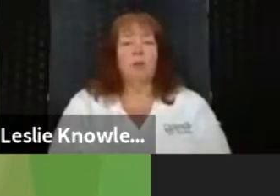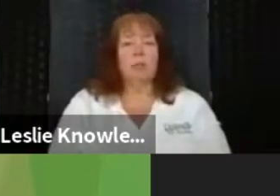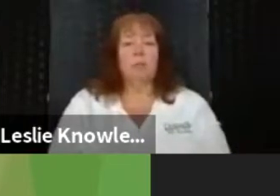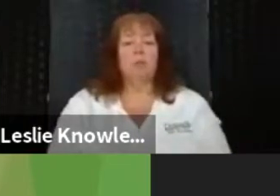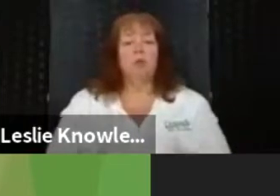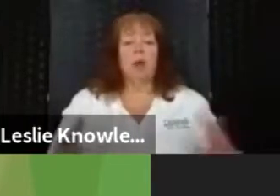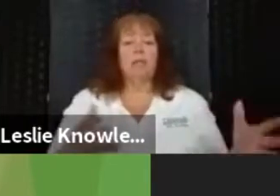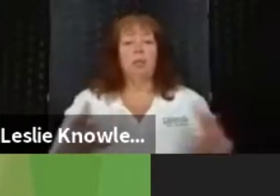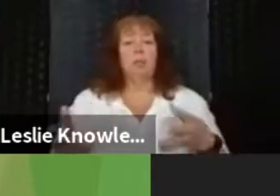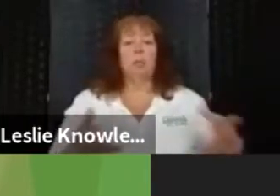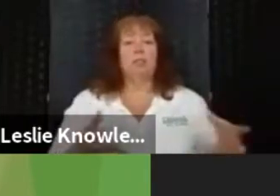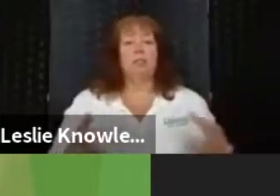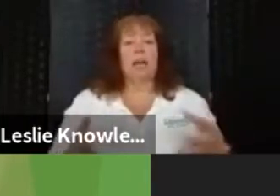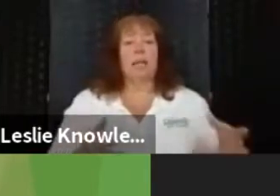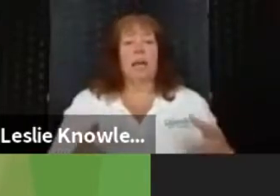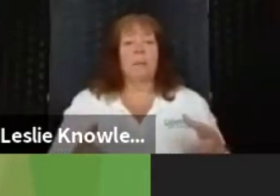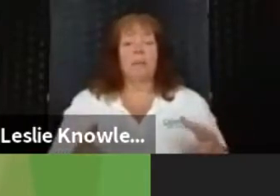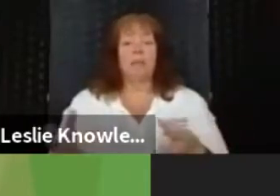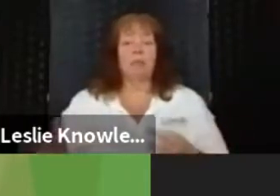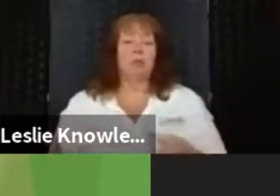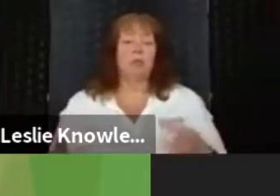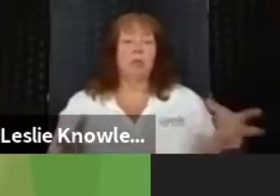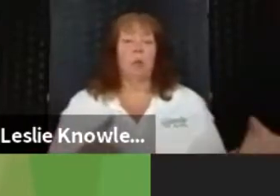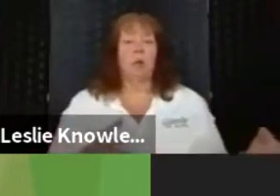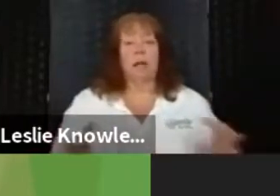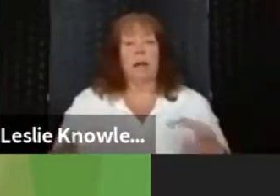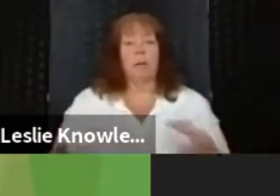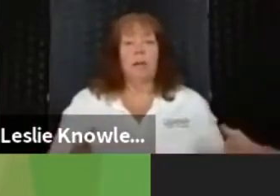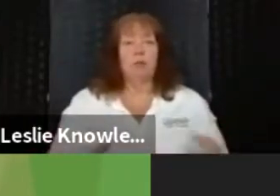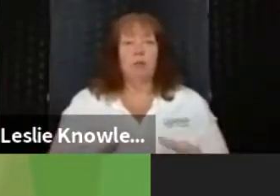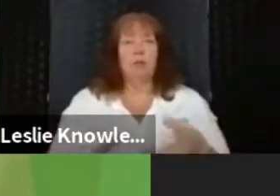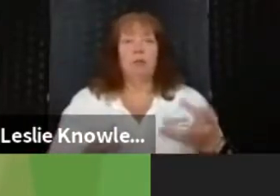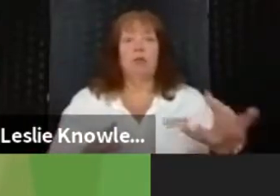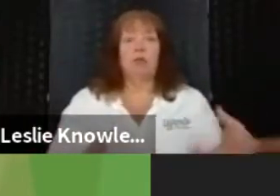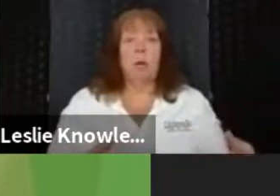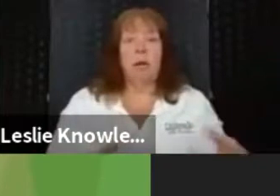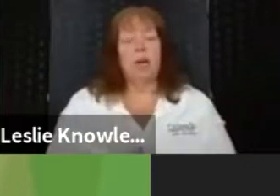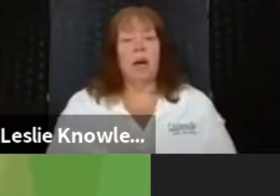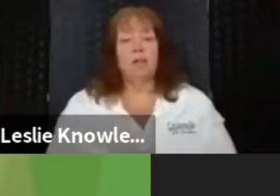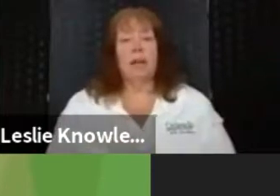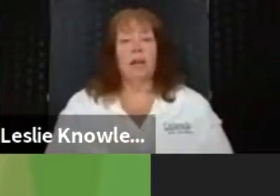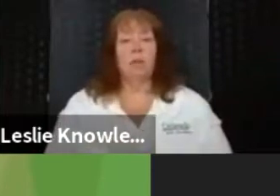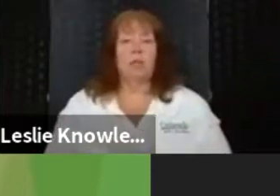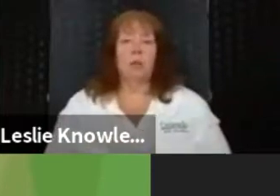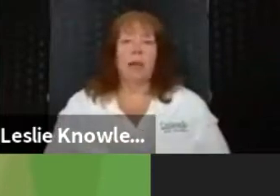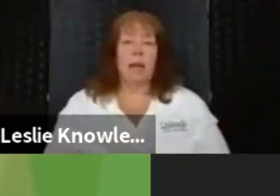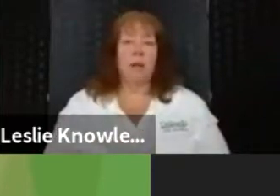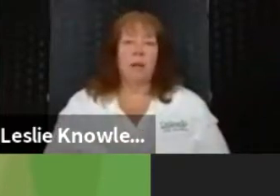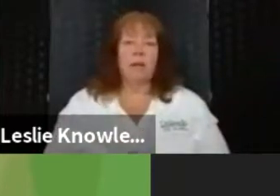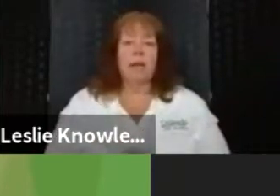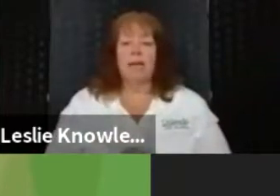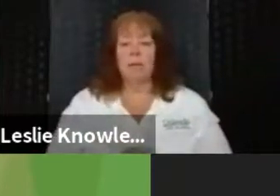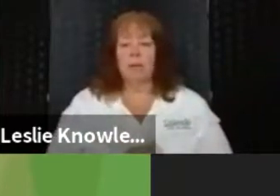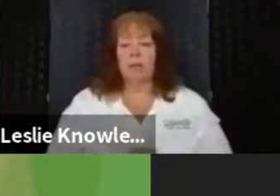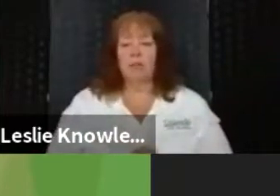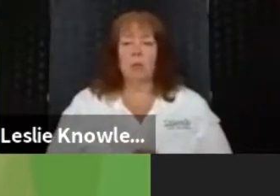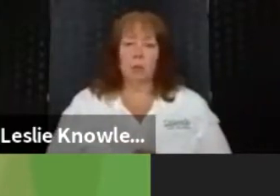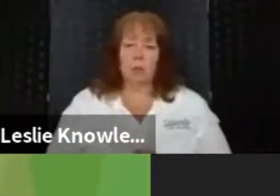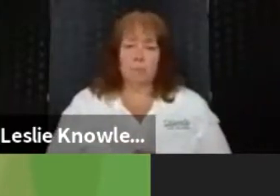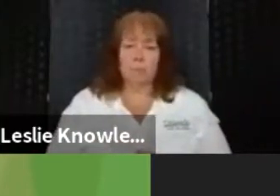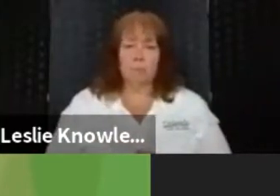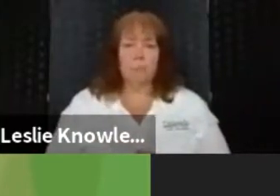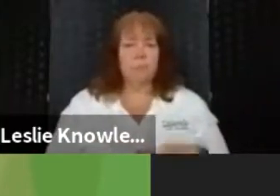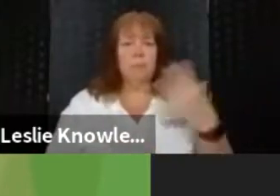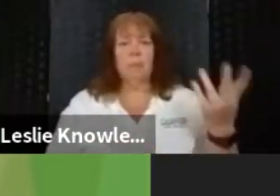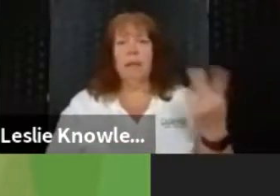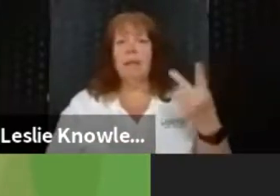We actually try to bridge that gap, that school to work gap, so that you do have contacts when you get out and get ready to